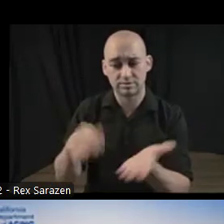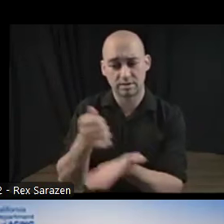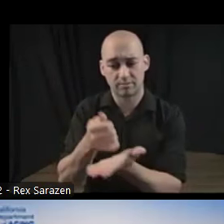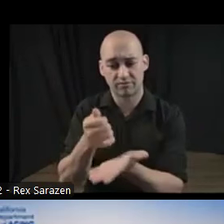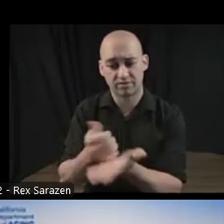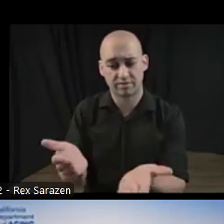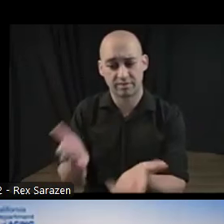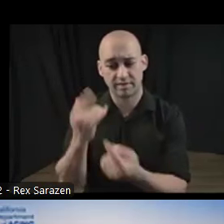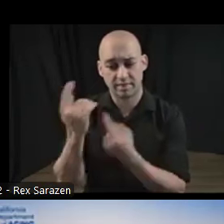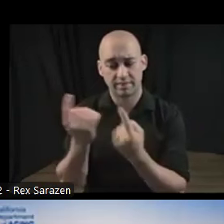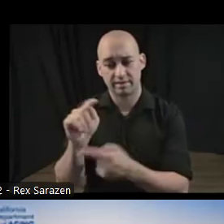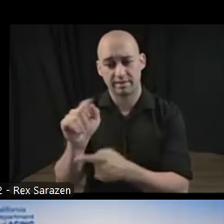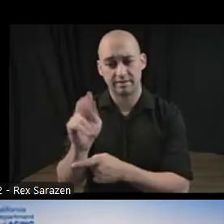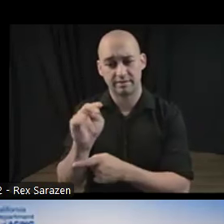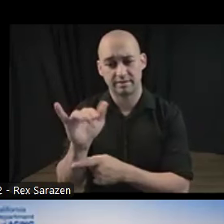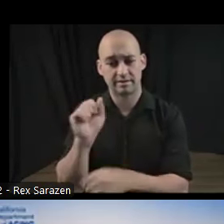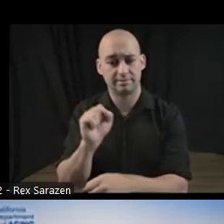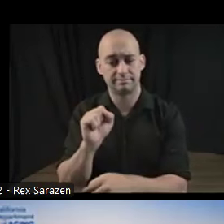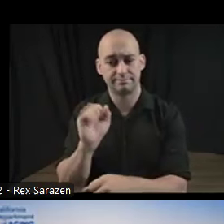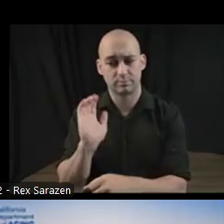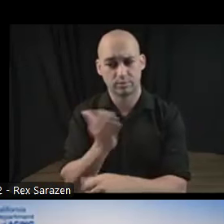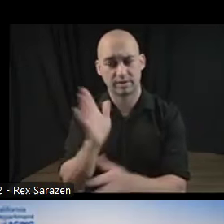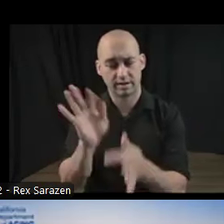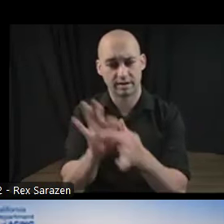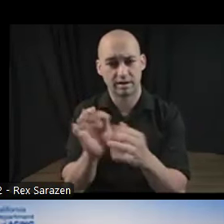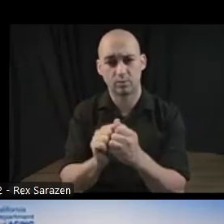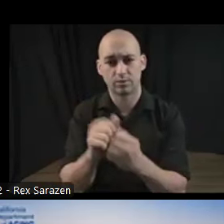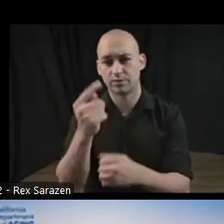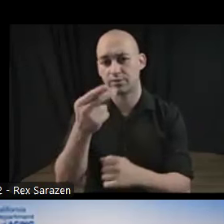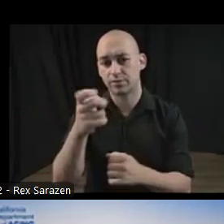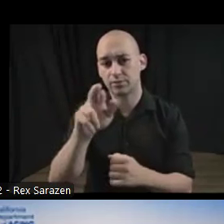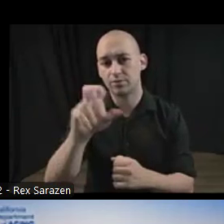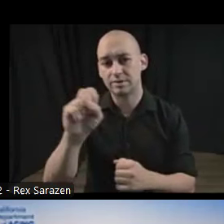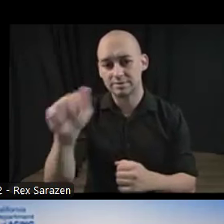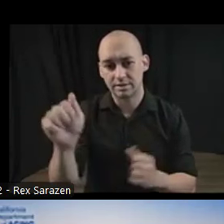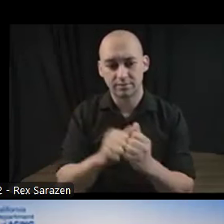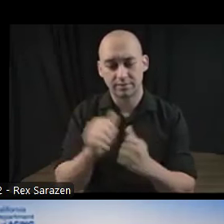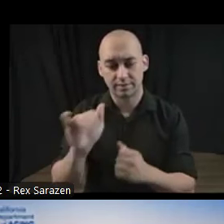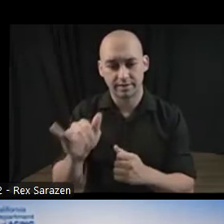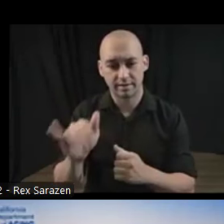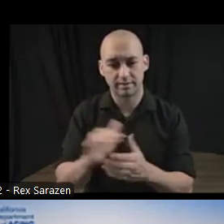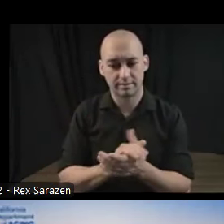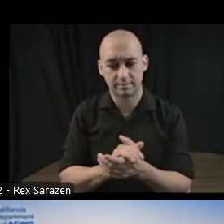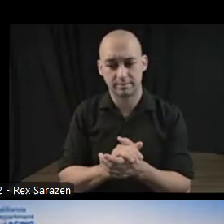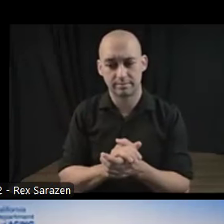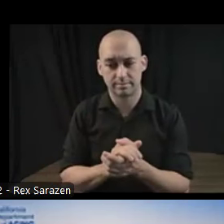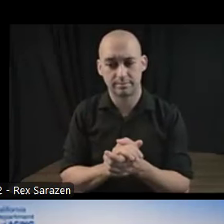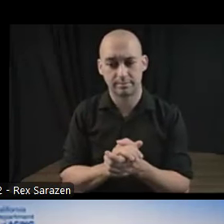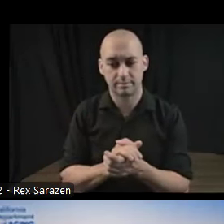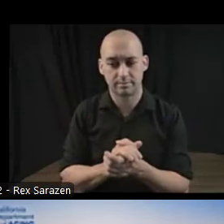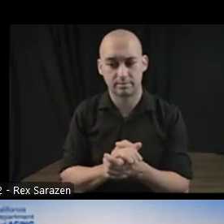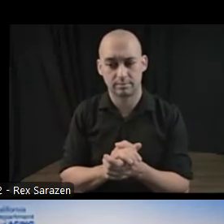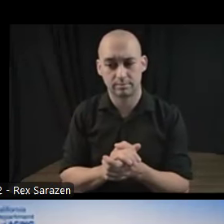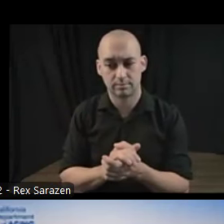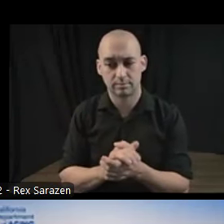Tanya, let's remember to connect with Teresa on this. I think that would be really great. Yeah. Thanks, absolutely. Sarah. To add to that too, we do